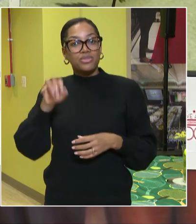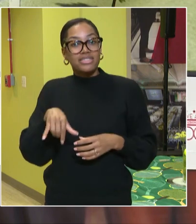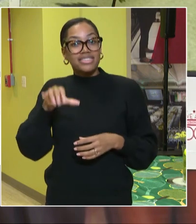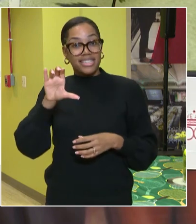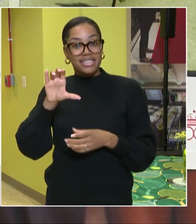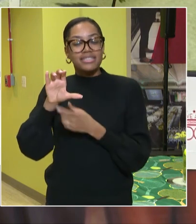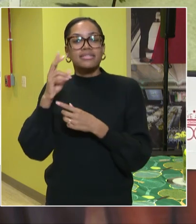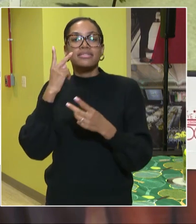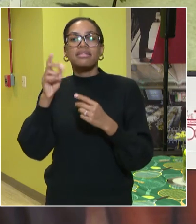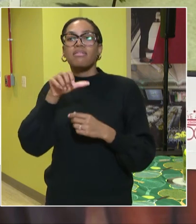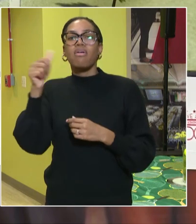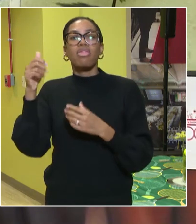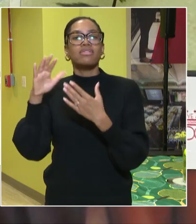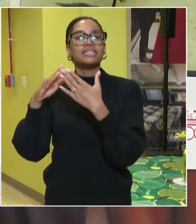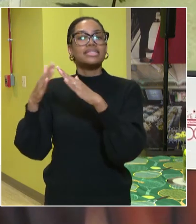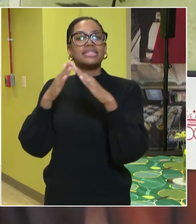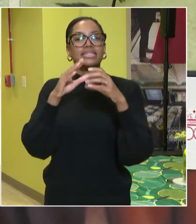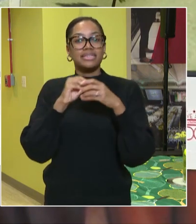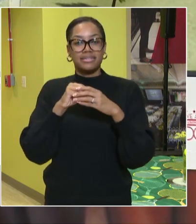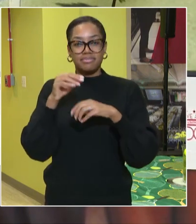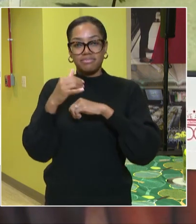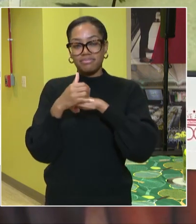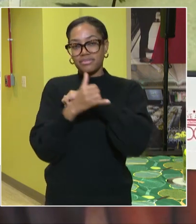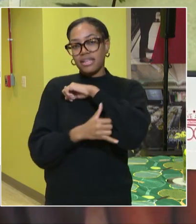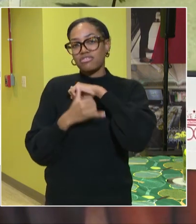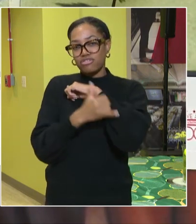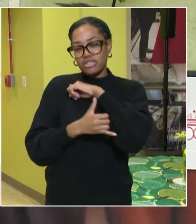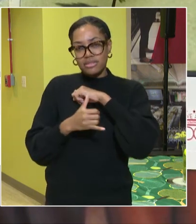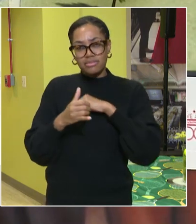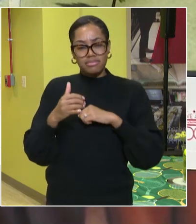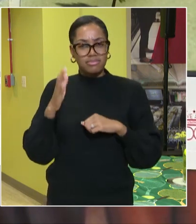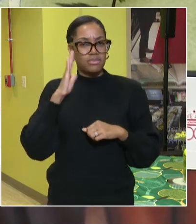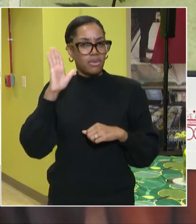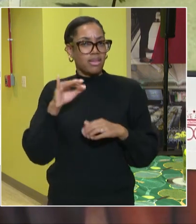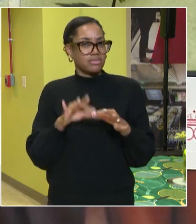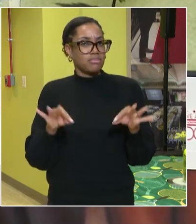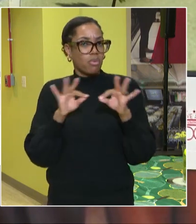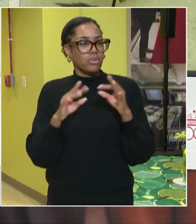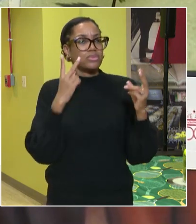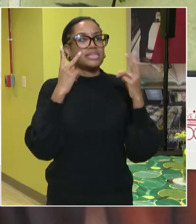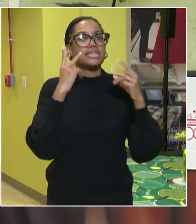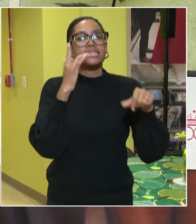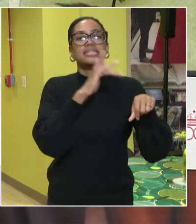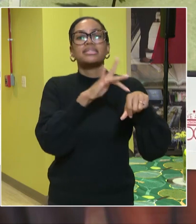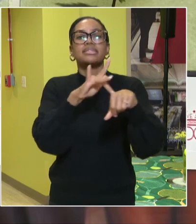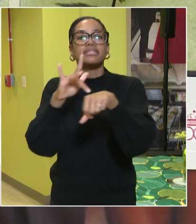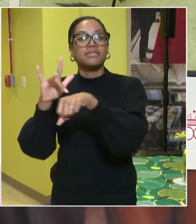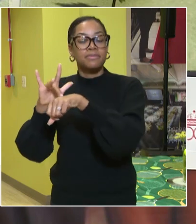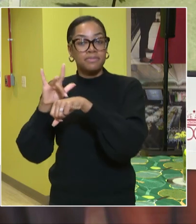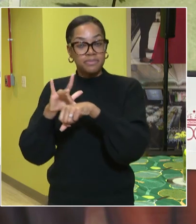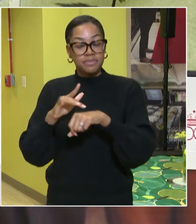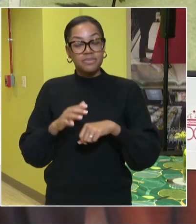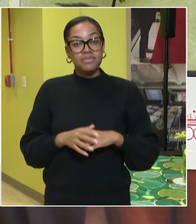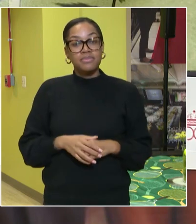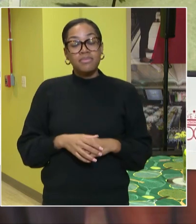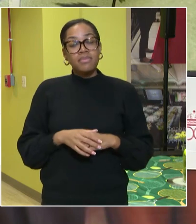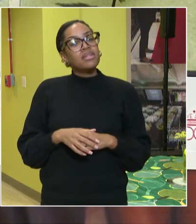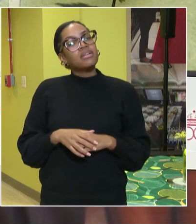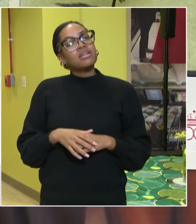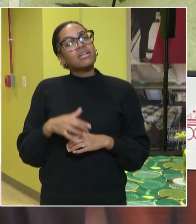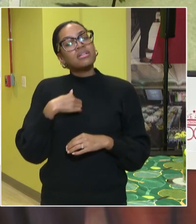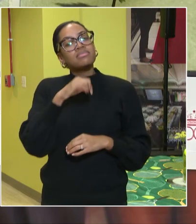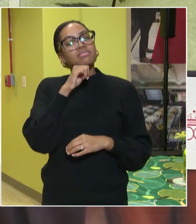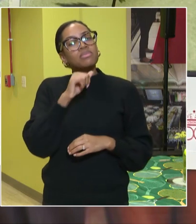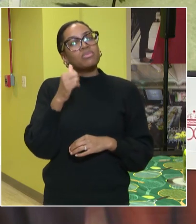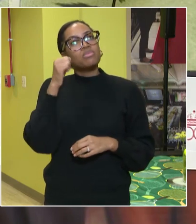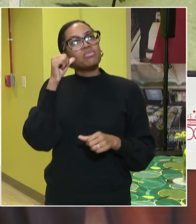cities in our nation, and we know how important that is. I don't quite remember when I